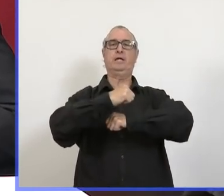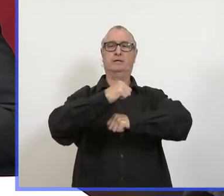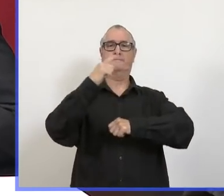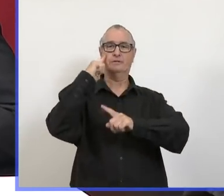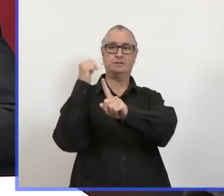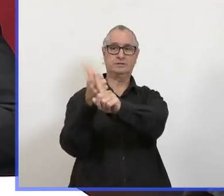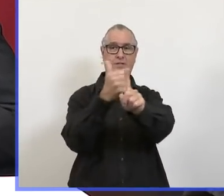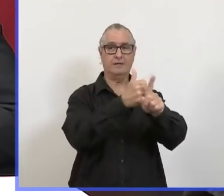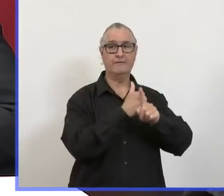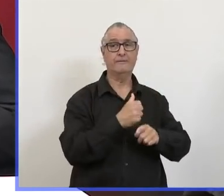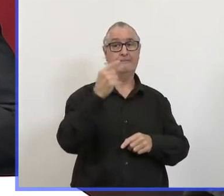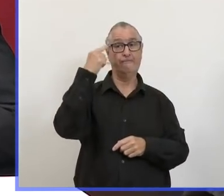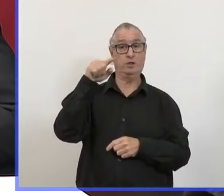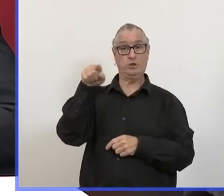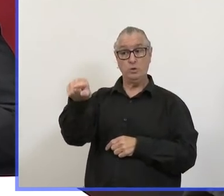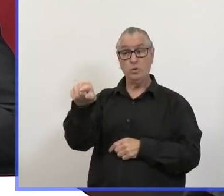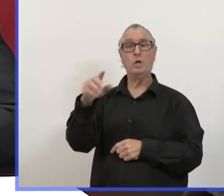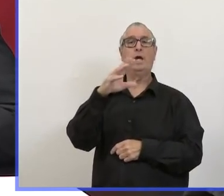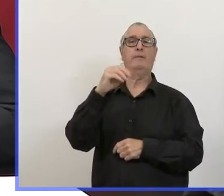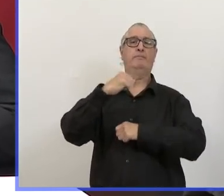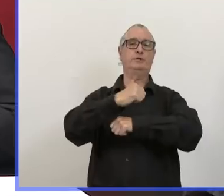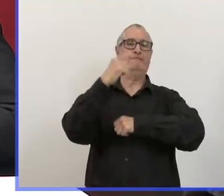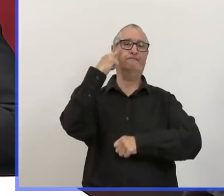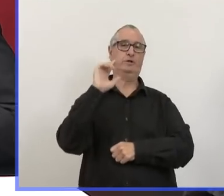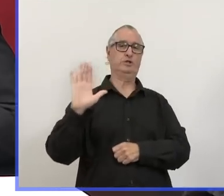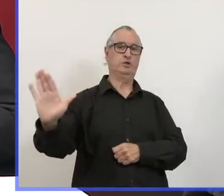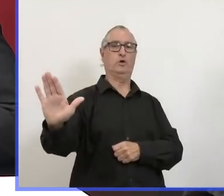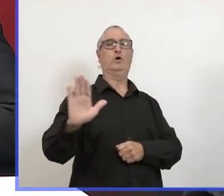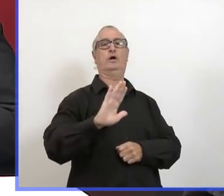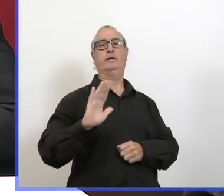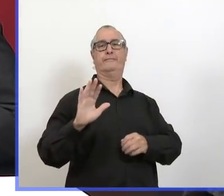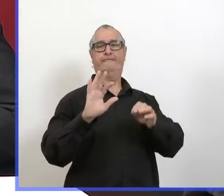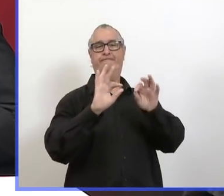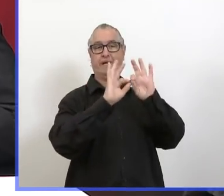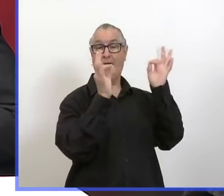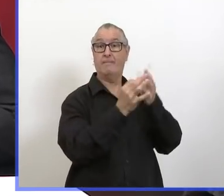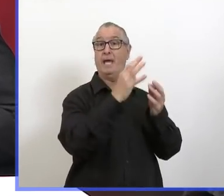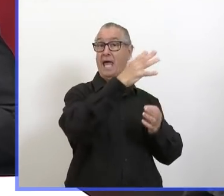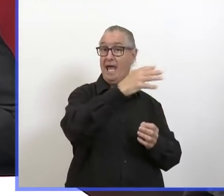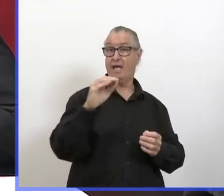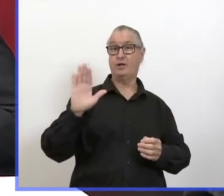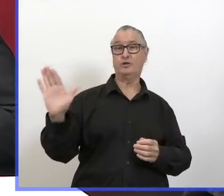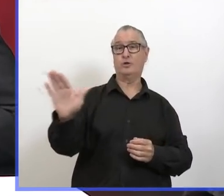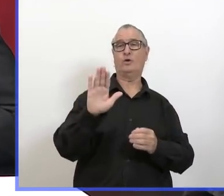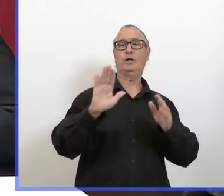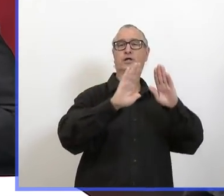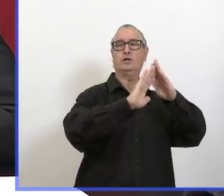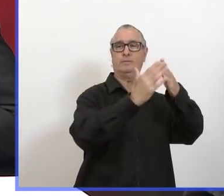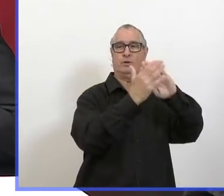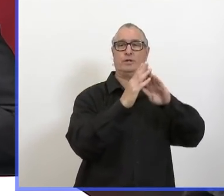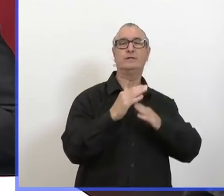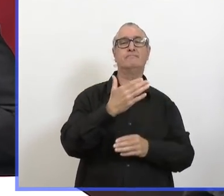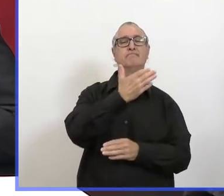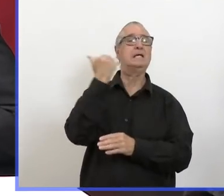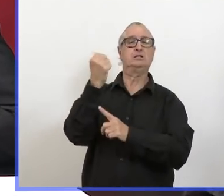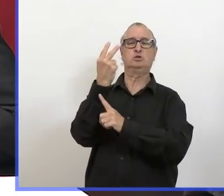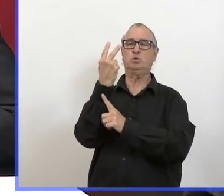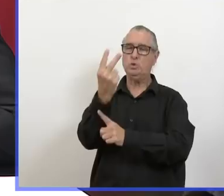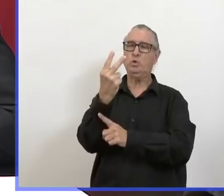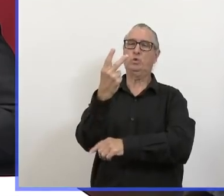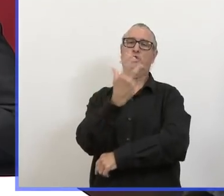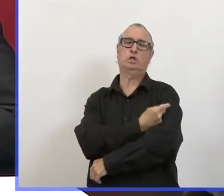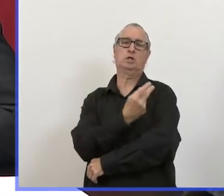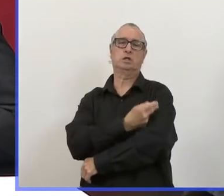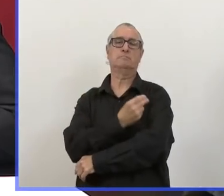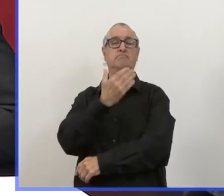your family and your community compared to one dose. So we need those second doses coming in. The variants pose